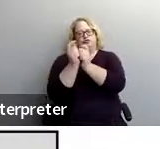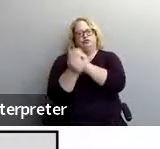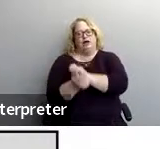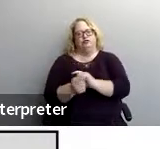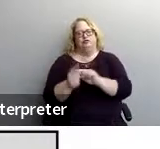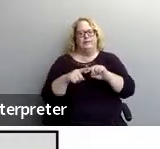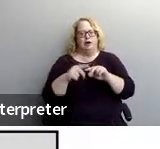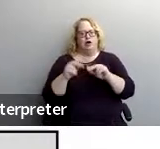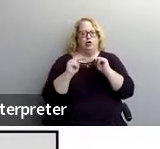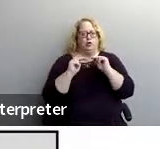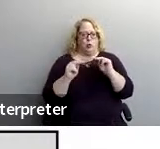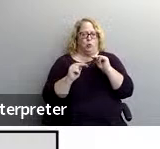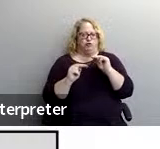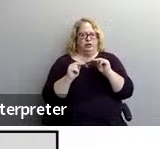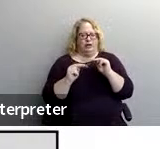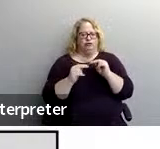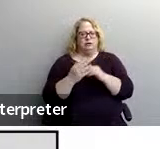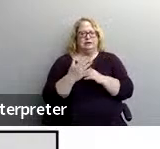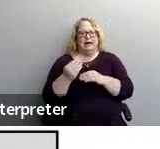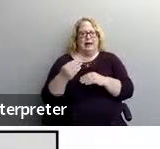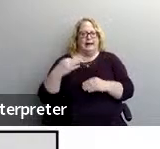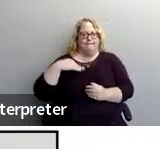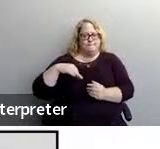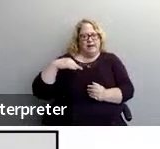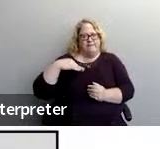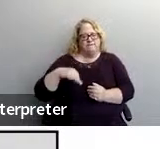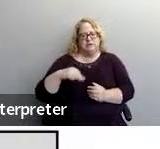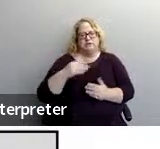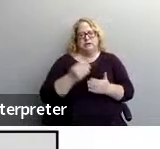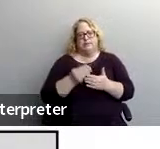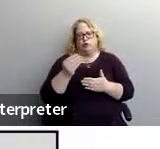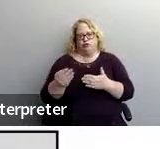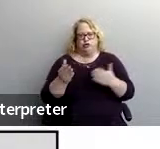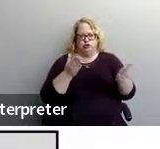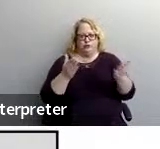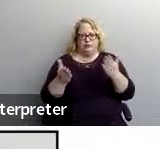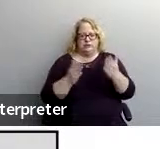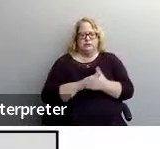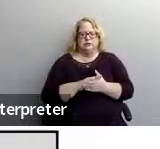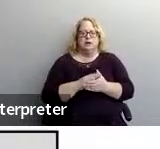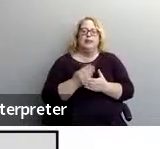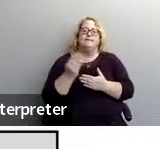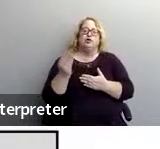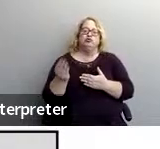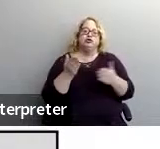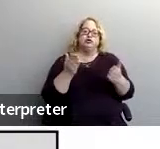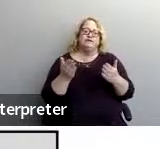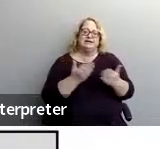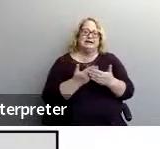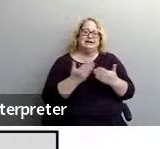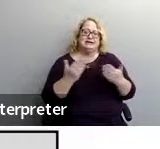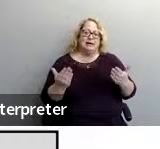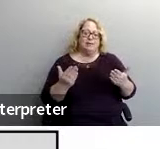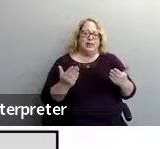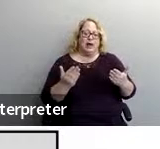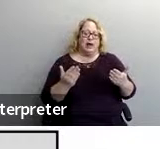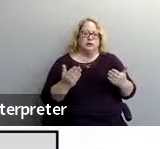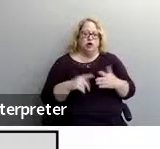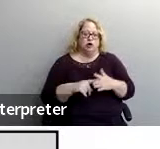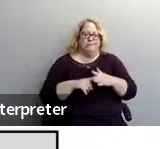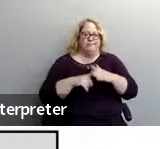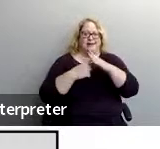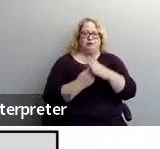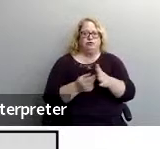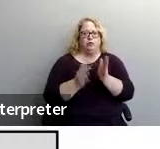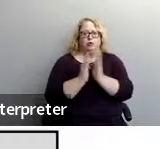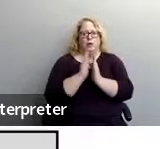on negotiations, that will change based on benefits and some purchase services. The purchase services and the supplies are initial